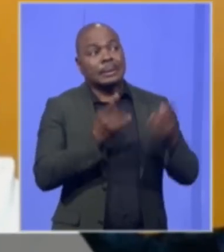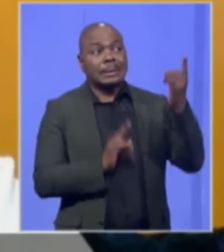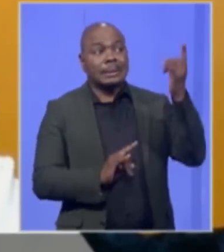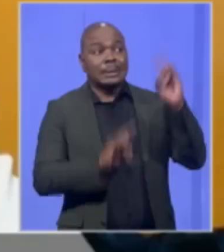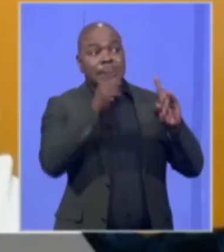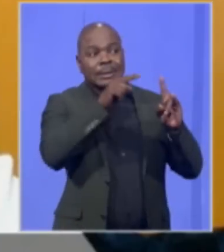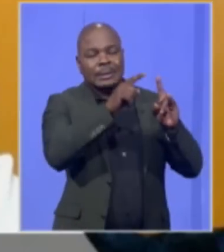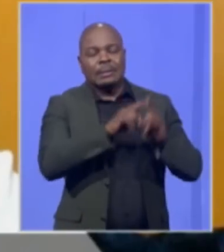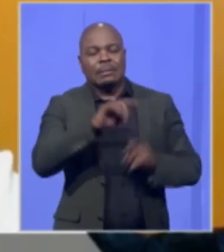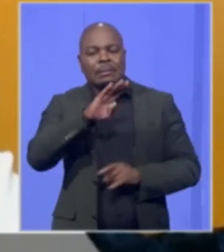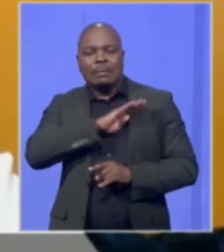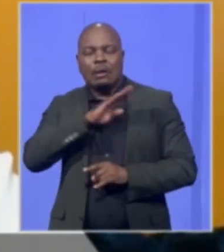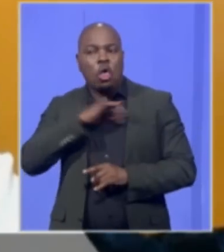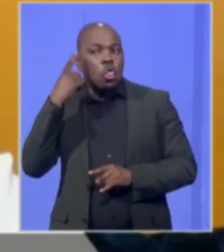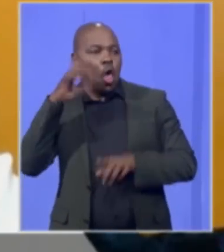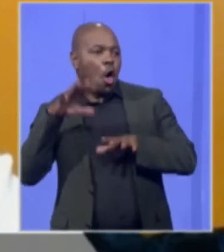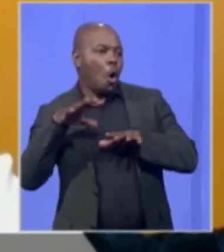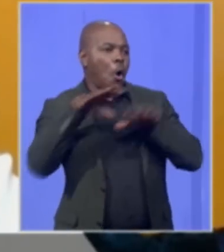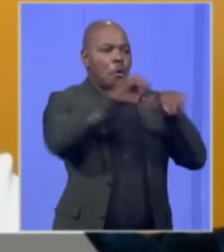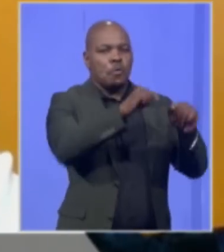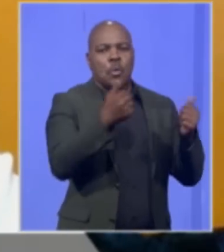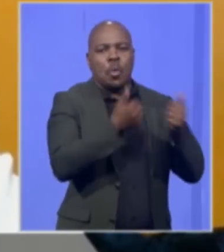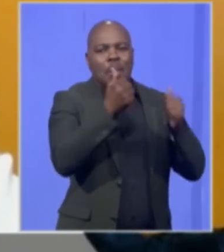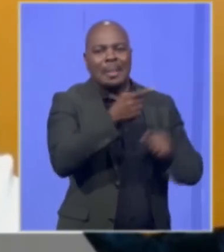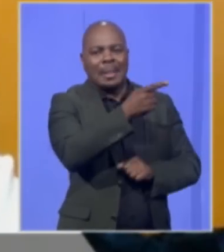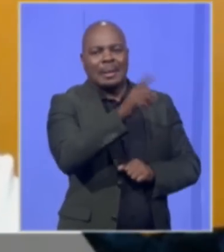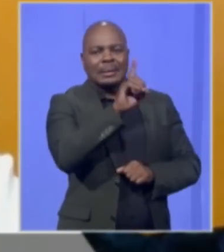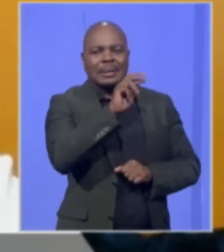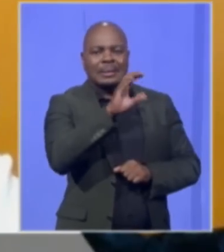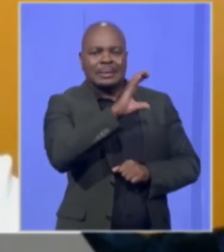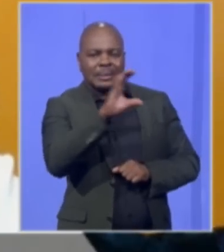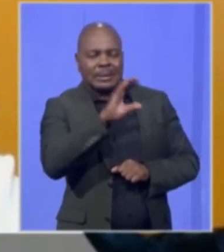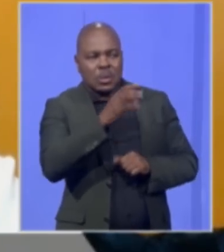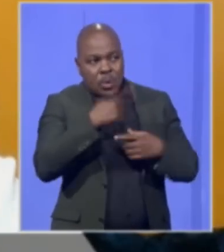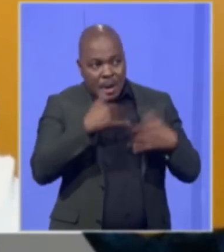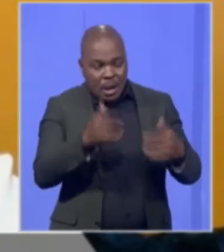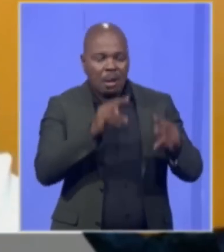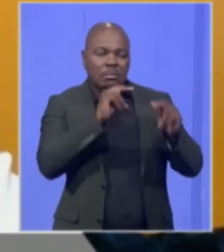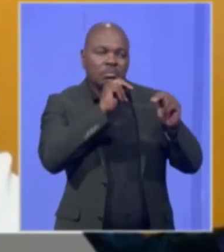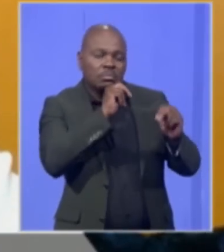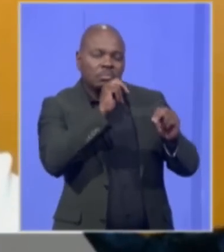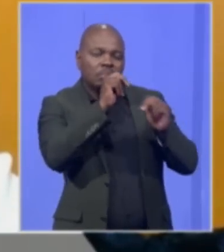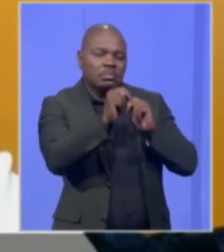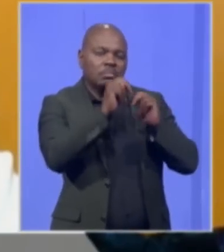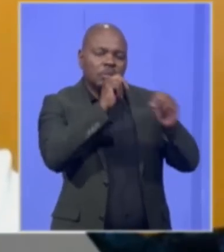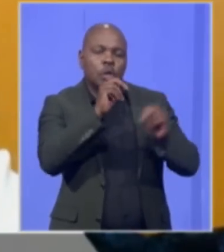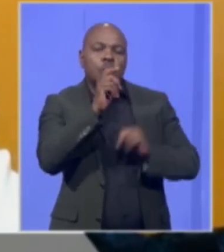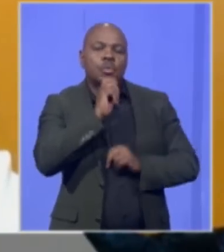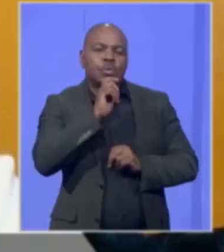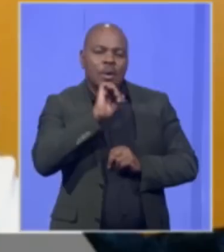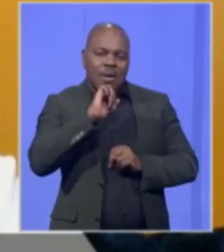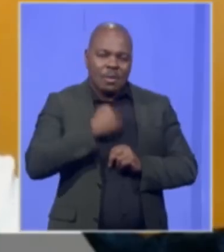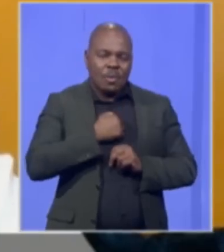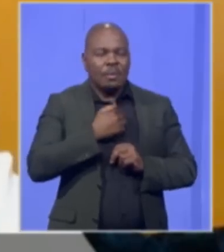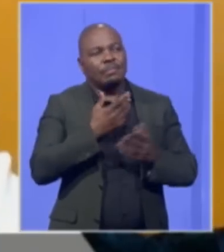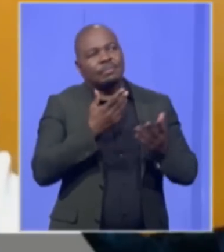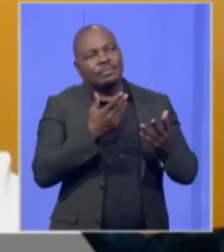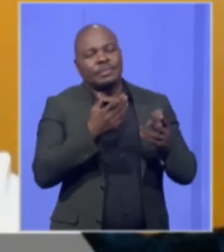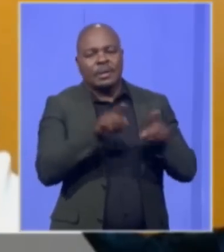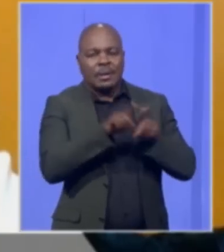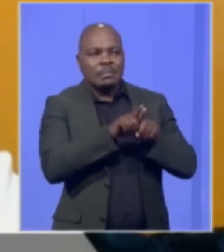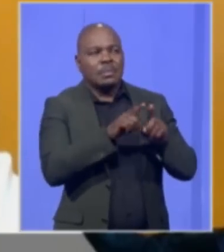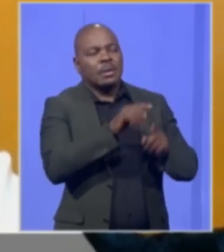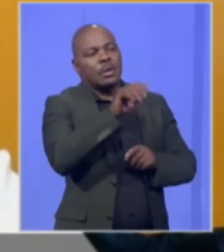the rebel command, we are also negotiating directly through our being assisted by the